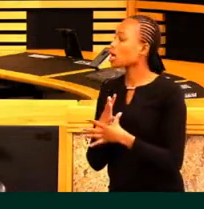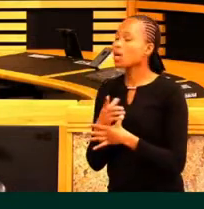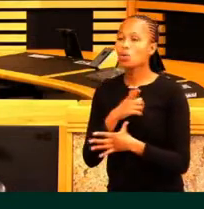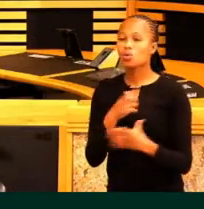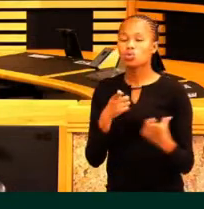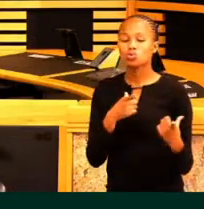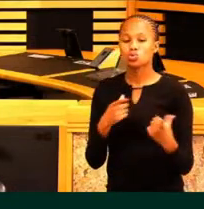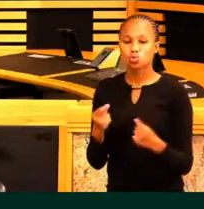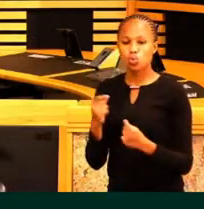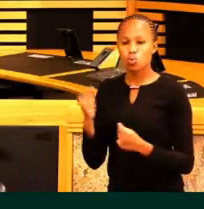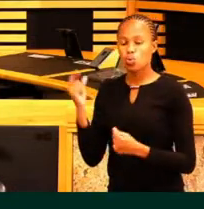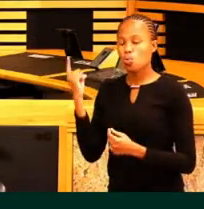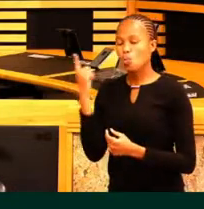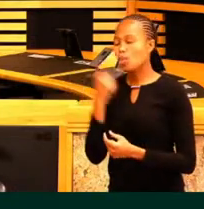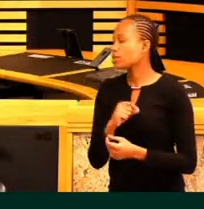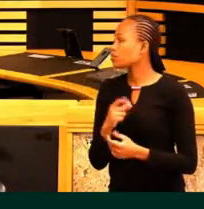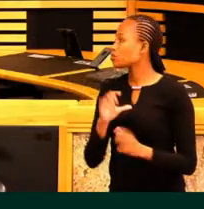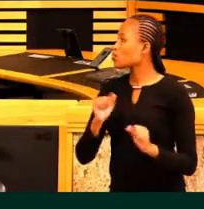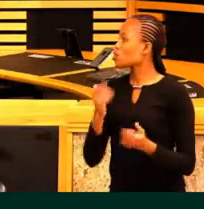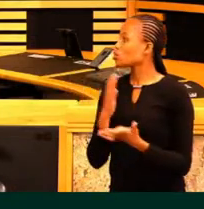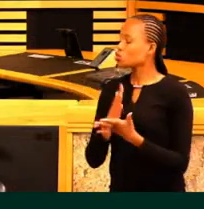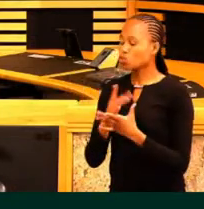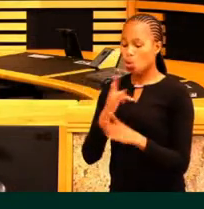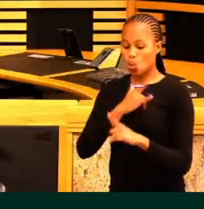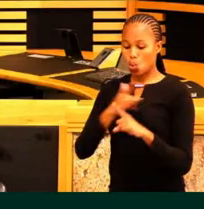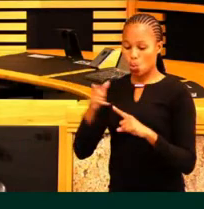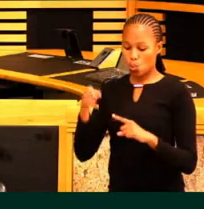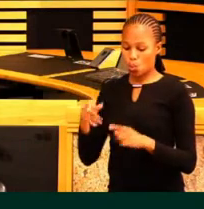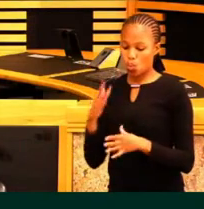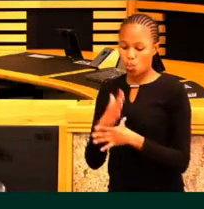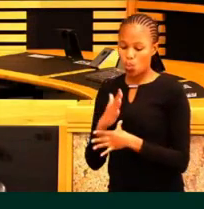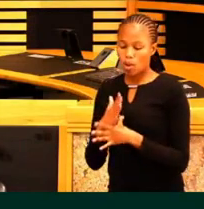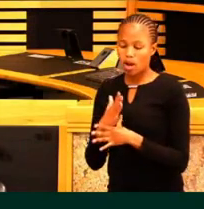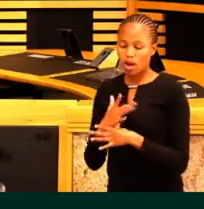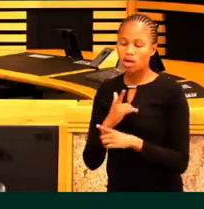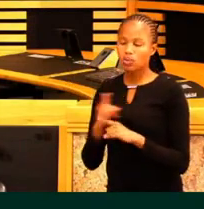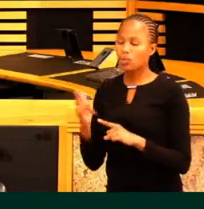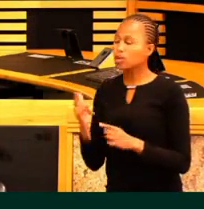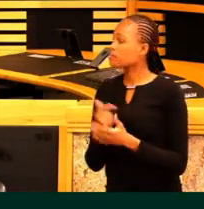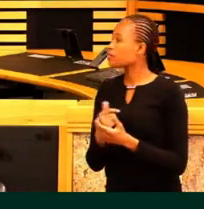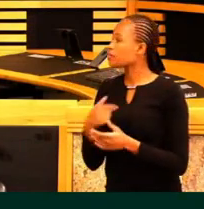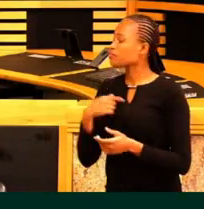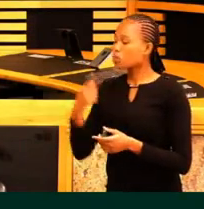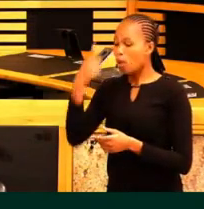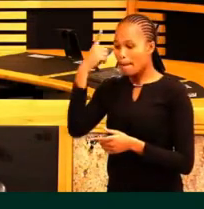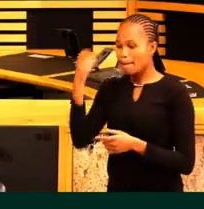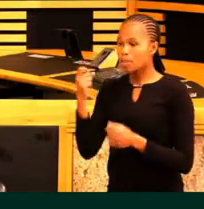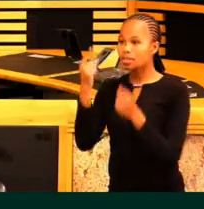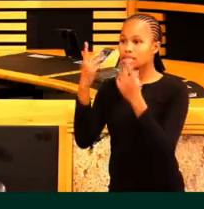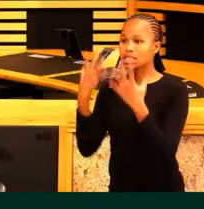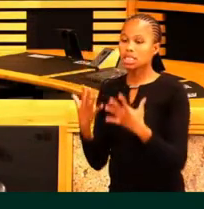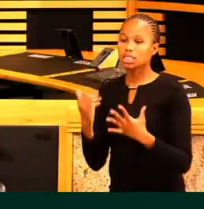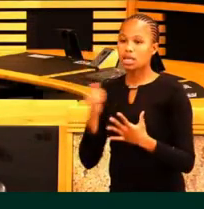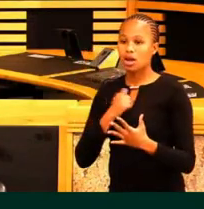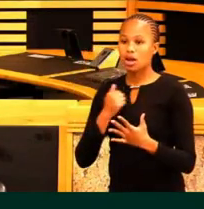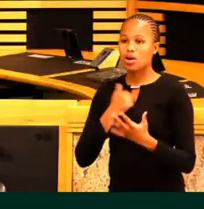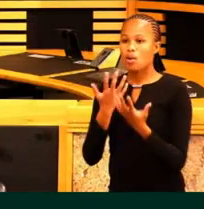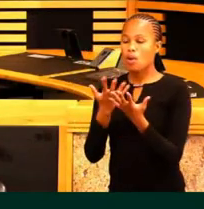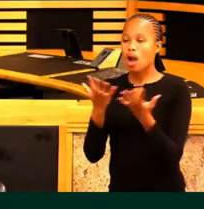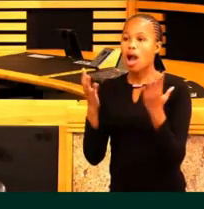you have done to ensure the success of this work want to believe that Secretary of our legislature